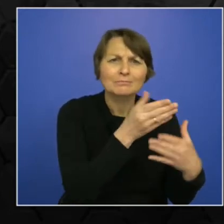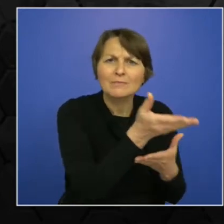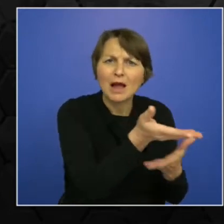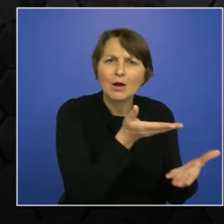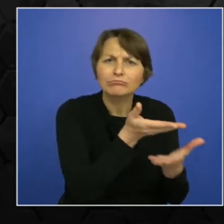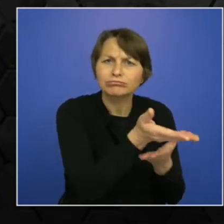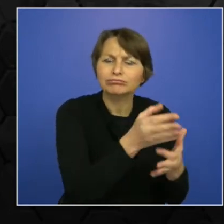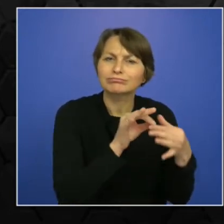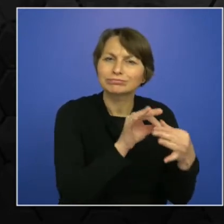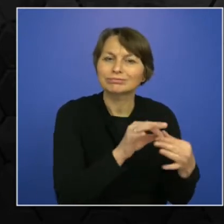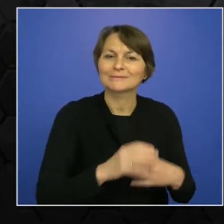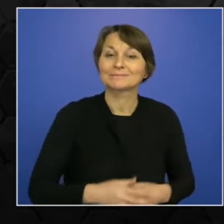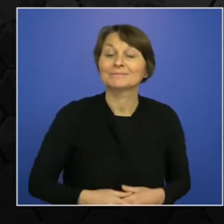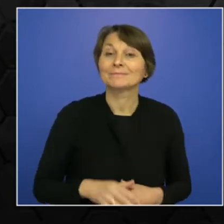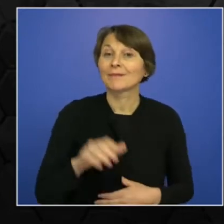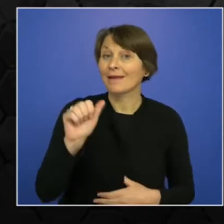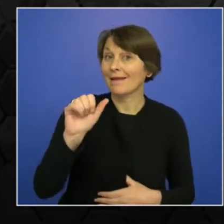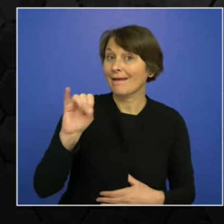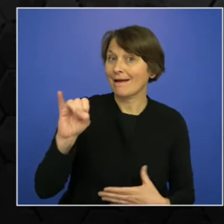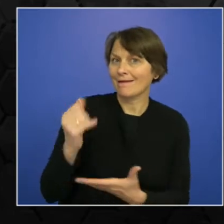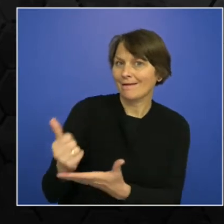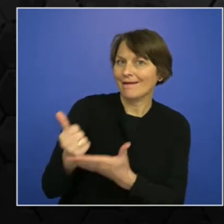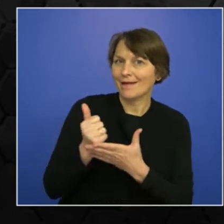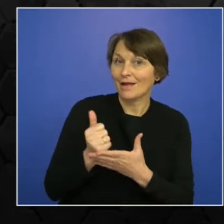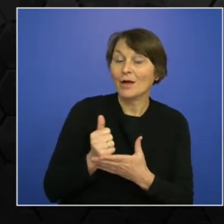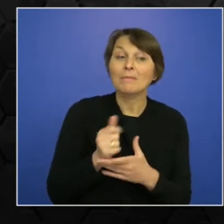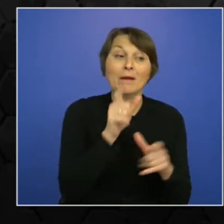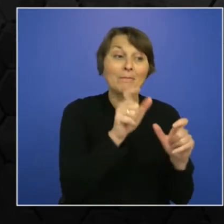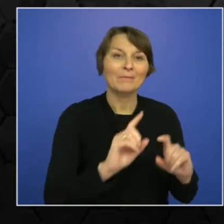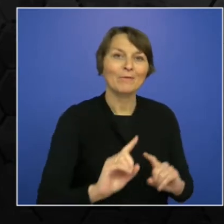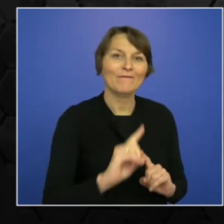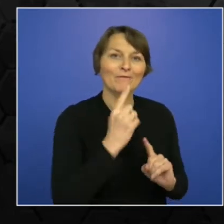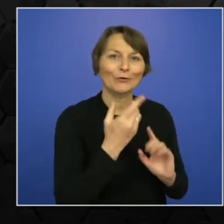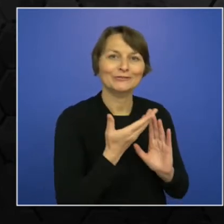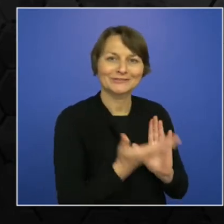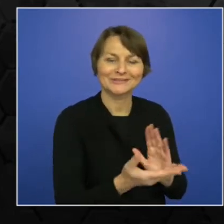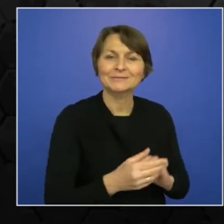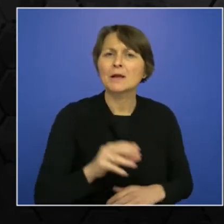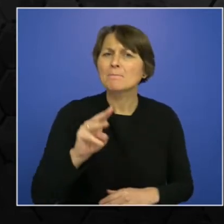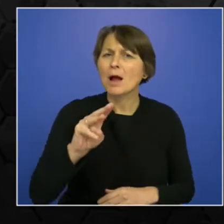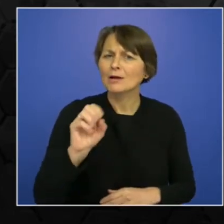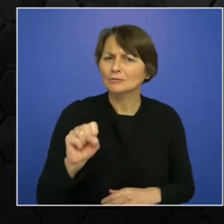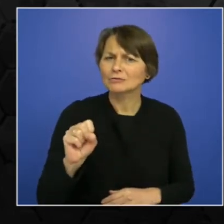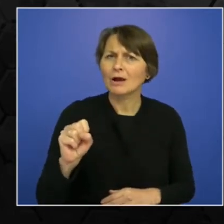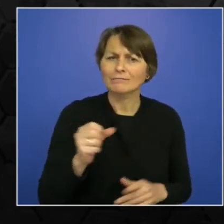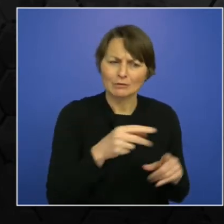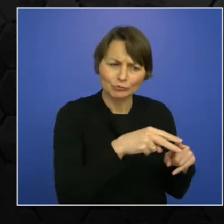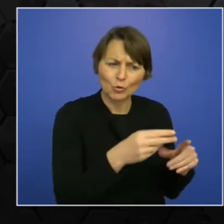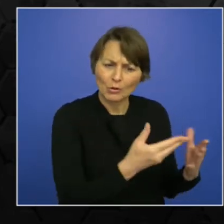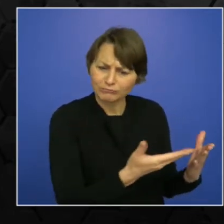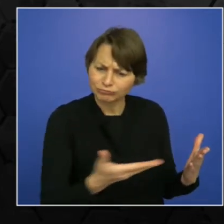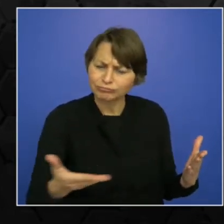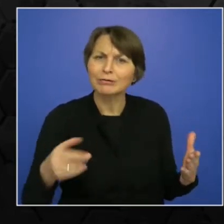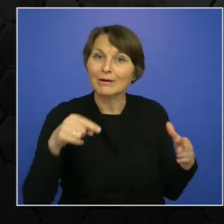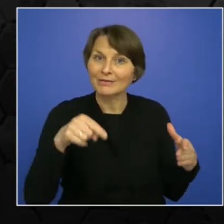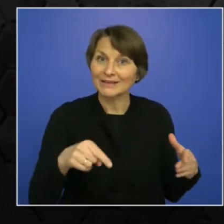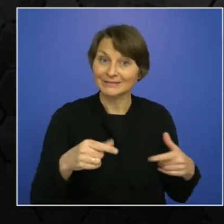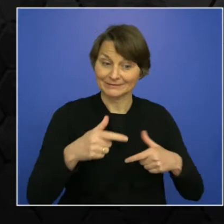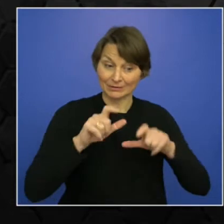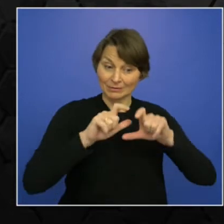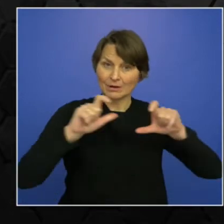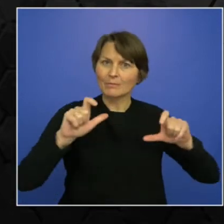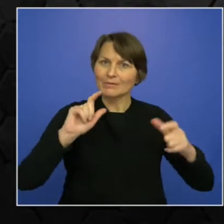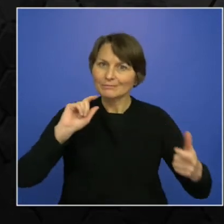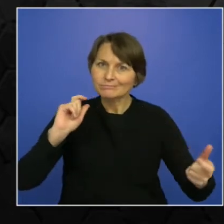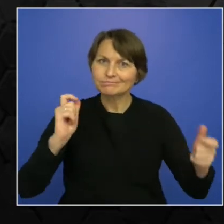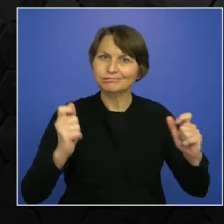us put people first. The Microsoft tools really enabled us to breathe digital life into an iconic brand persona. The product that we make is